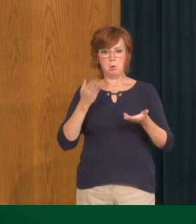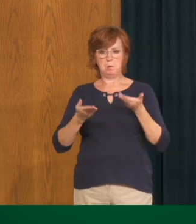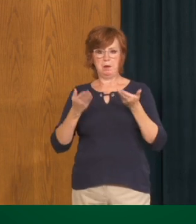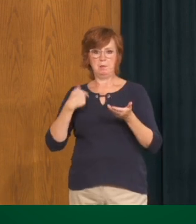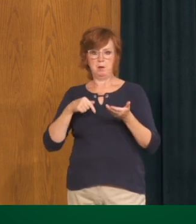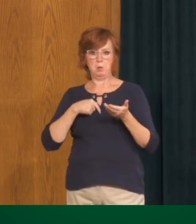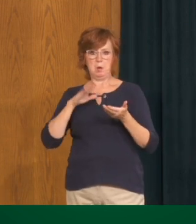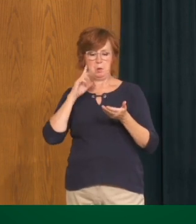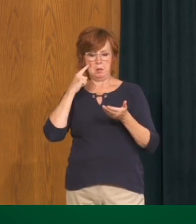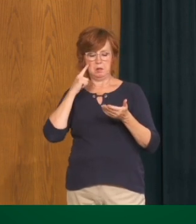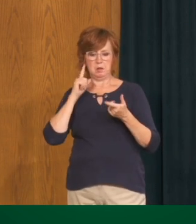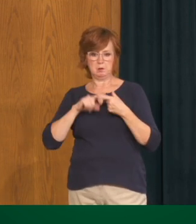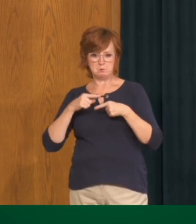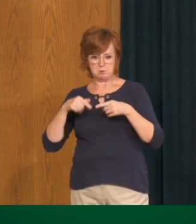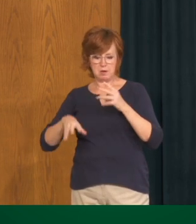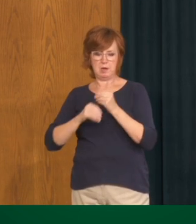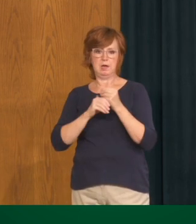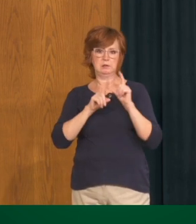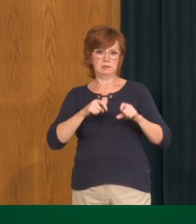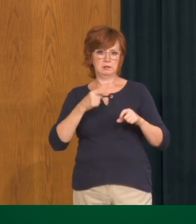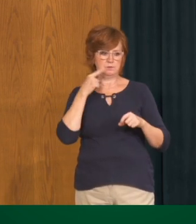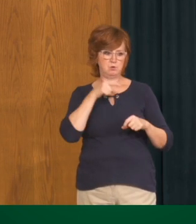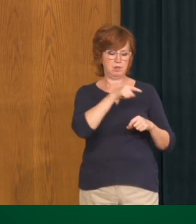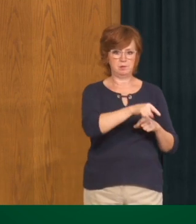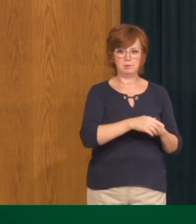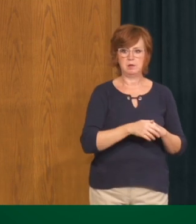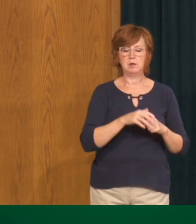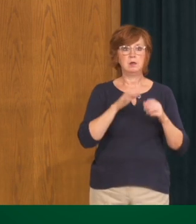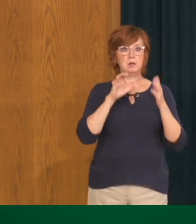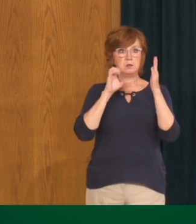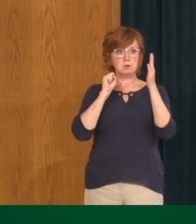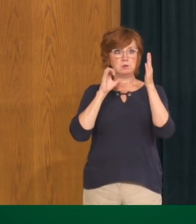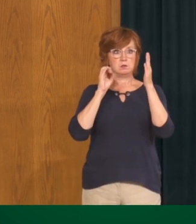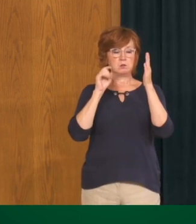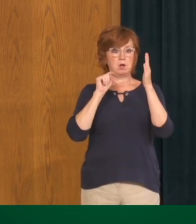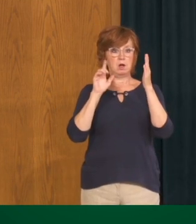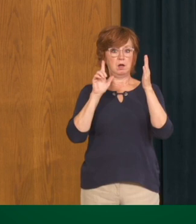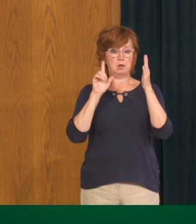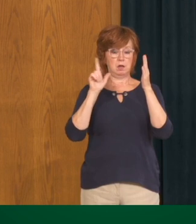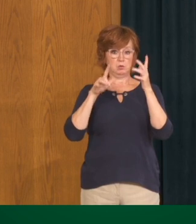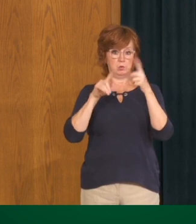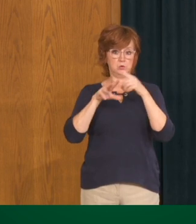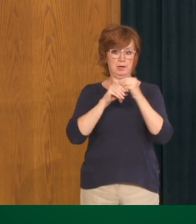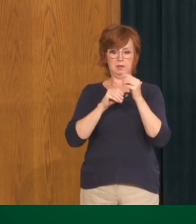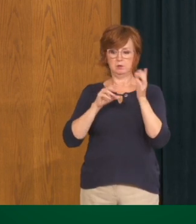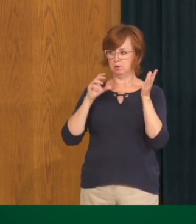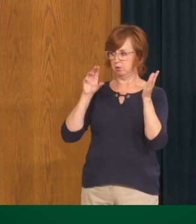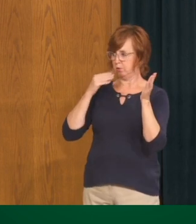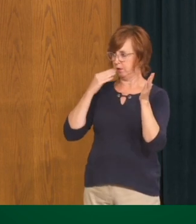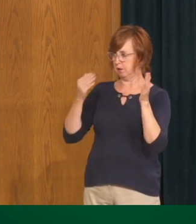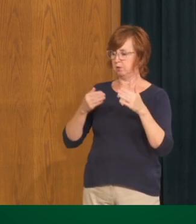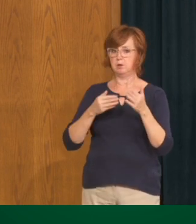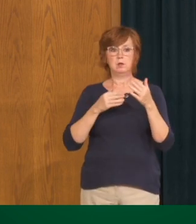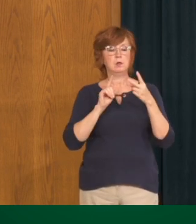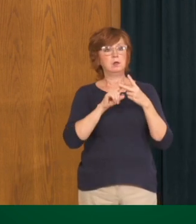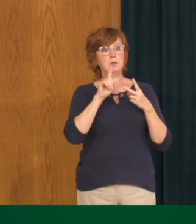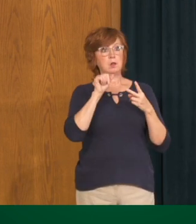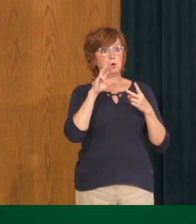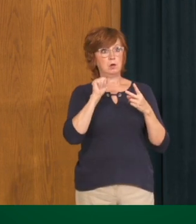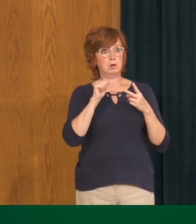point. Is there a comment on the line from Scott? No, I have nothing to add, Jim. Follow-up,